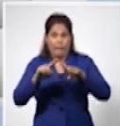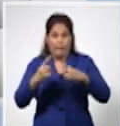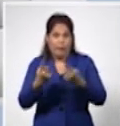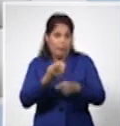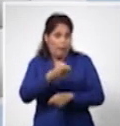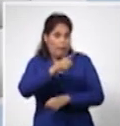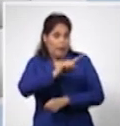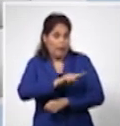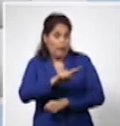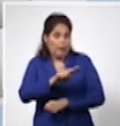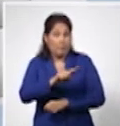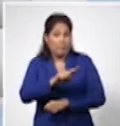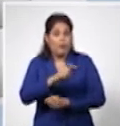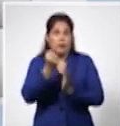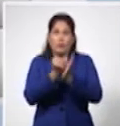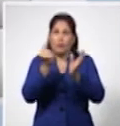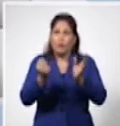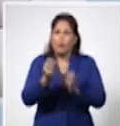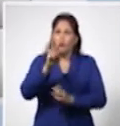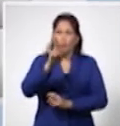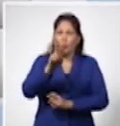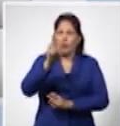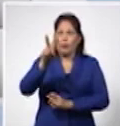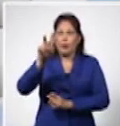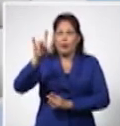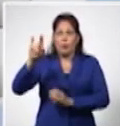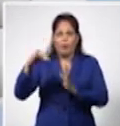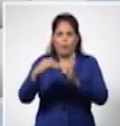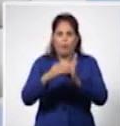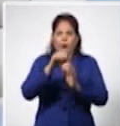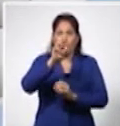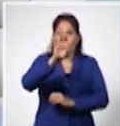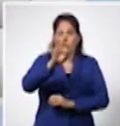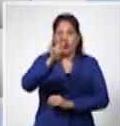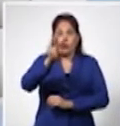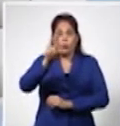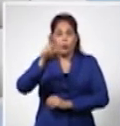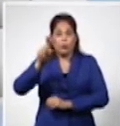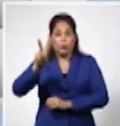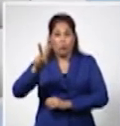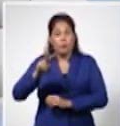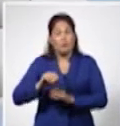20 million cases of COVID-19 worldwide,